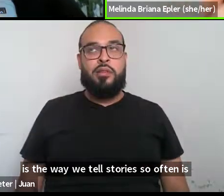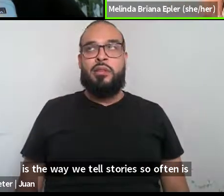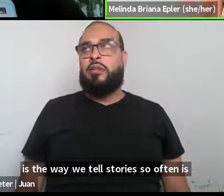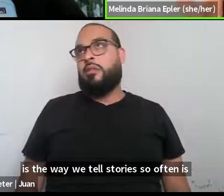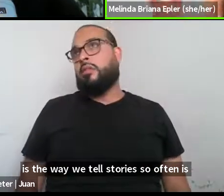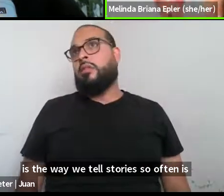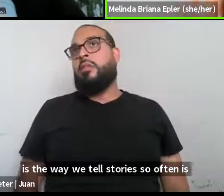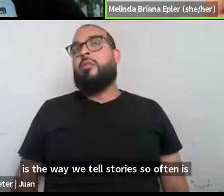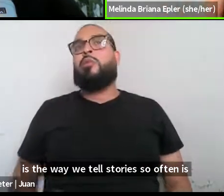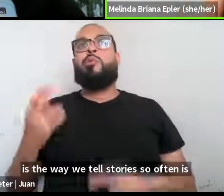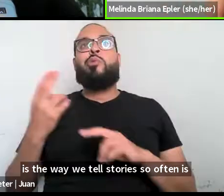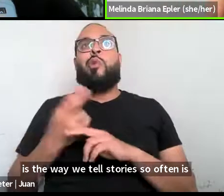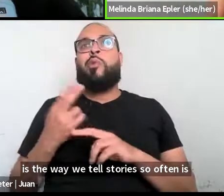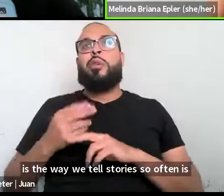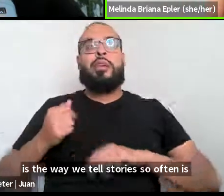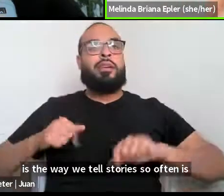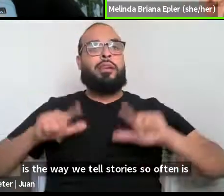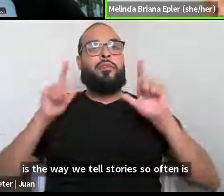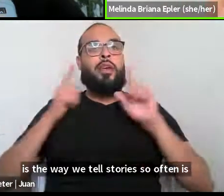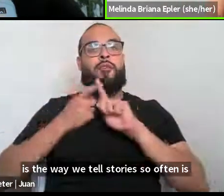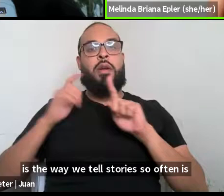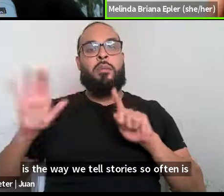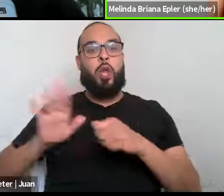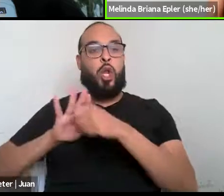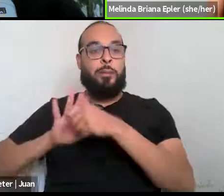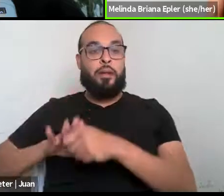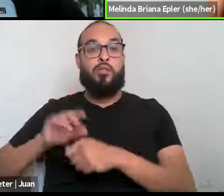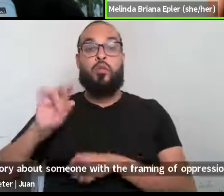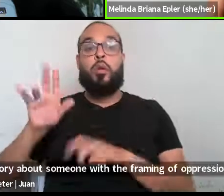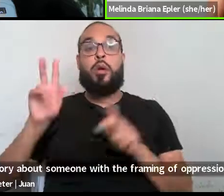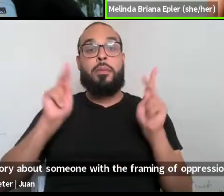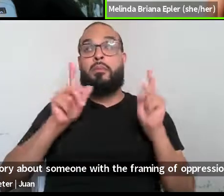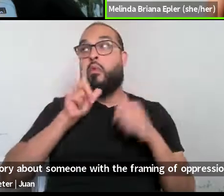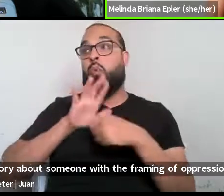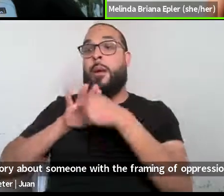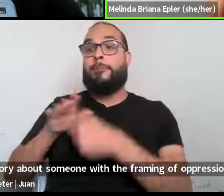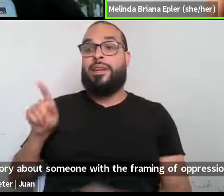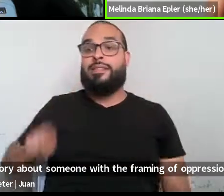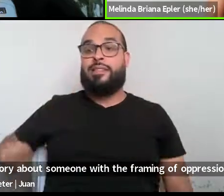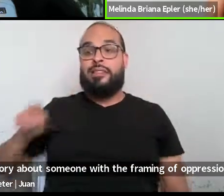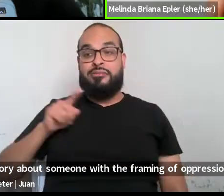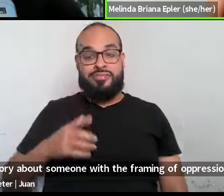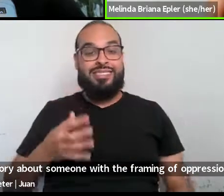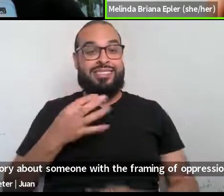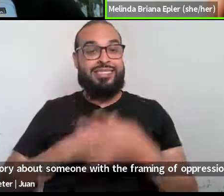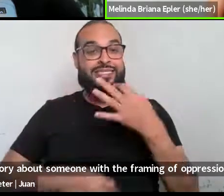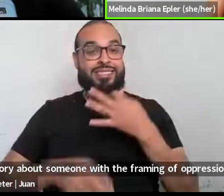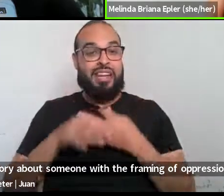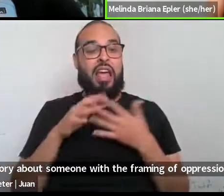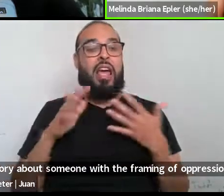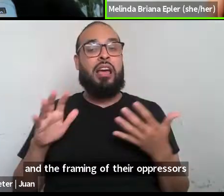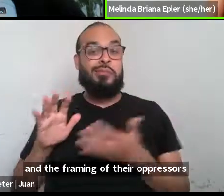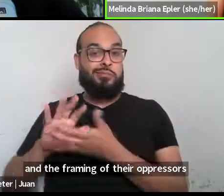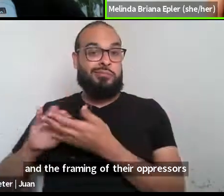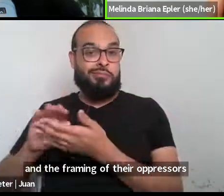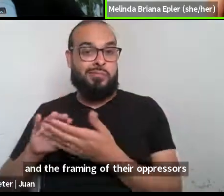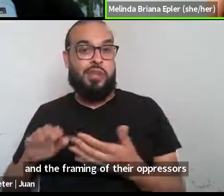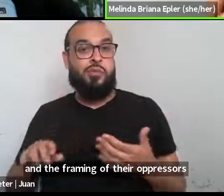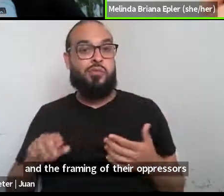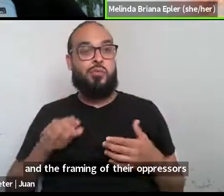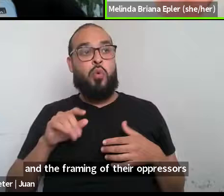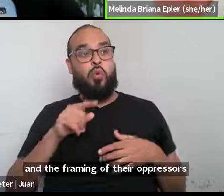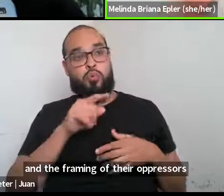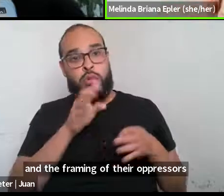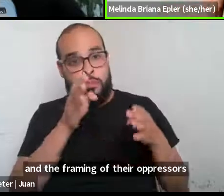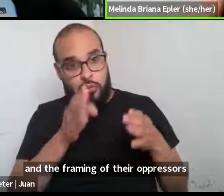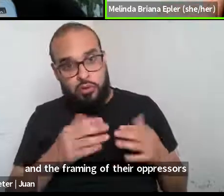the framing Mhm. of their oppressors, right? Or rather than, telling a story about that human as